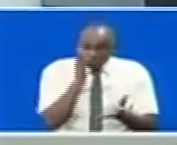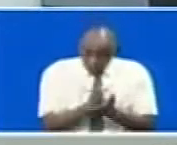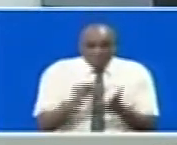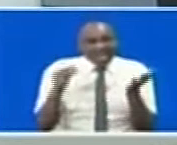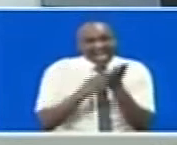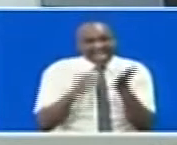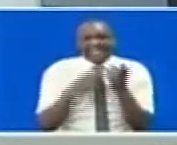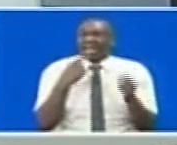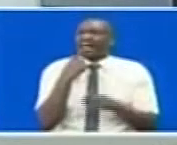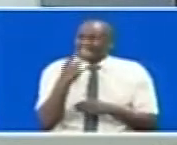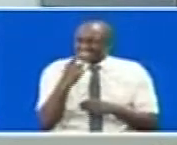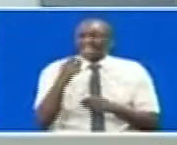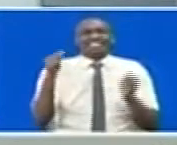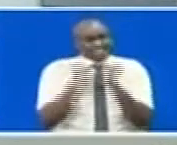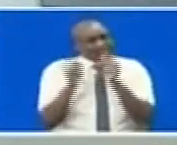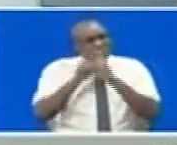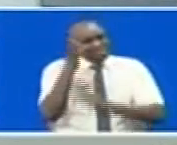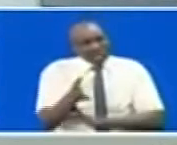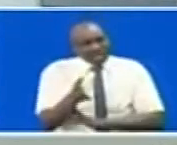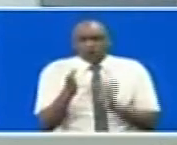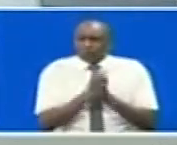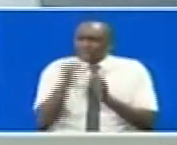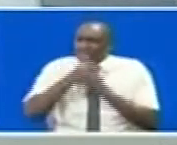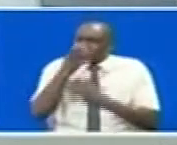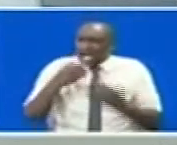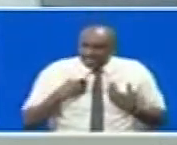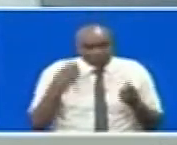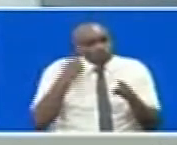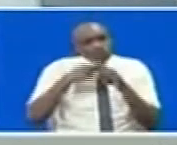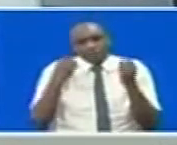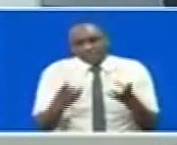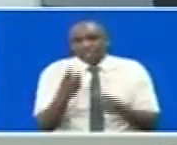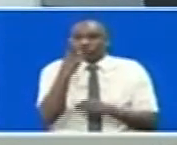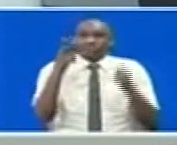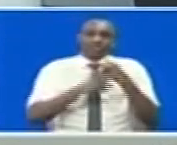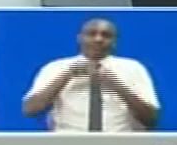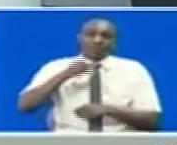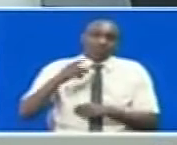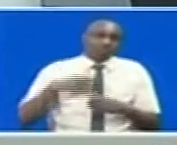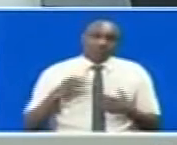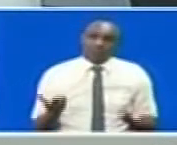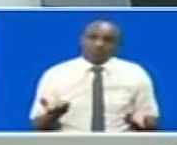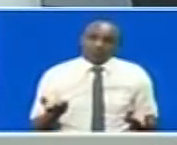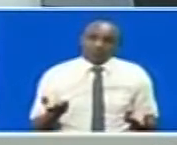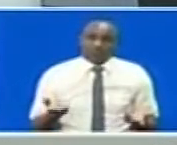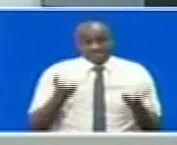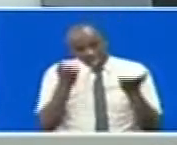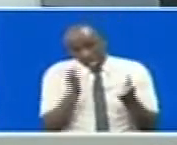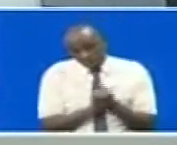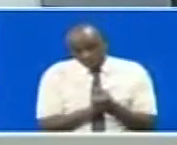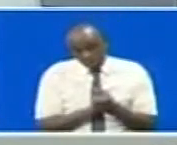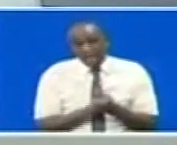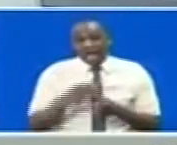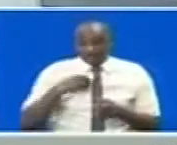So 110 cabinet ministers, with a country with a total population of 27 million people. Now, of course,